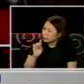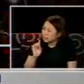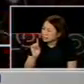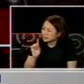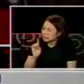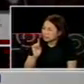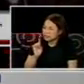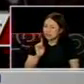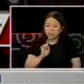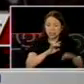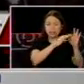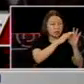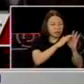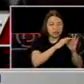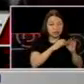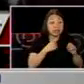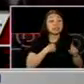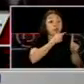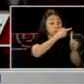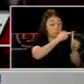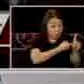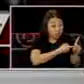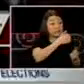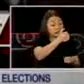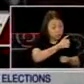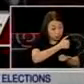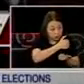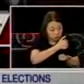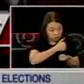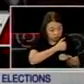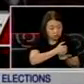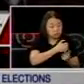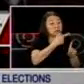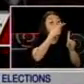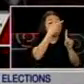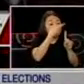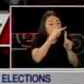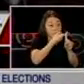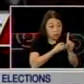What appears there? The monthly allowance, then the monthly